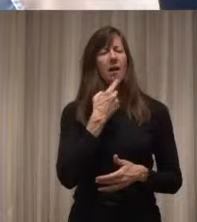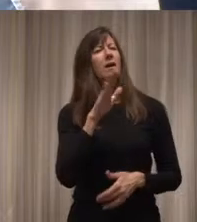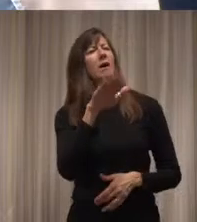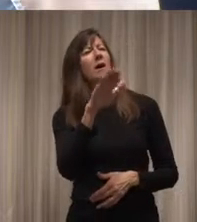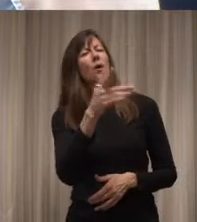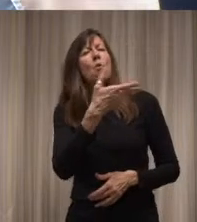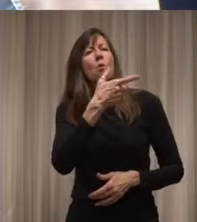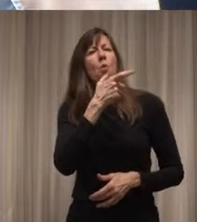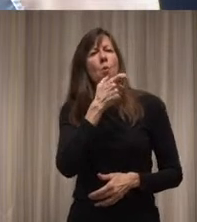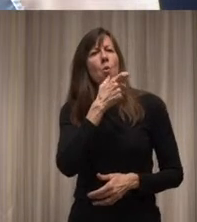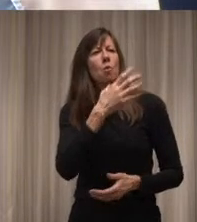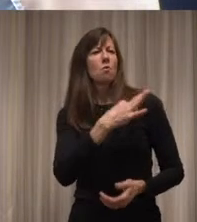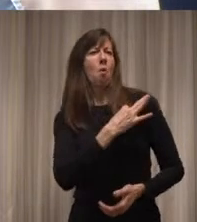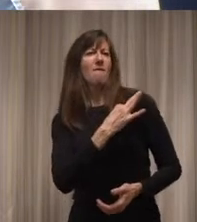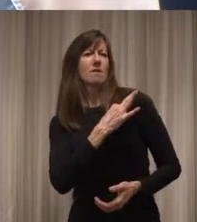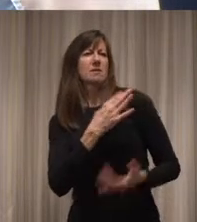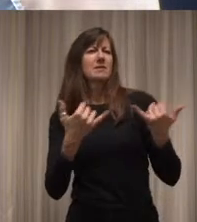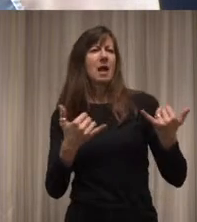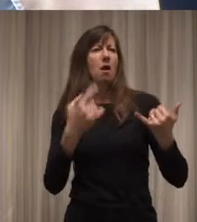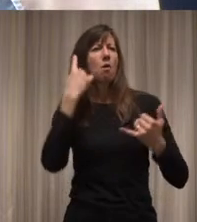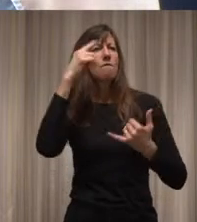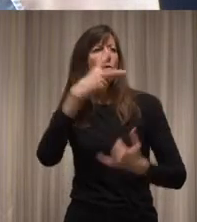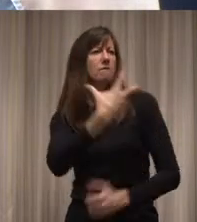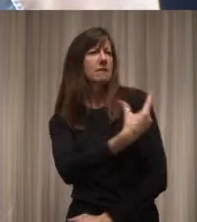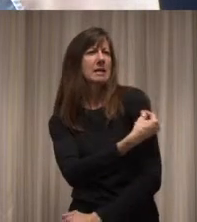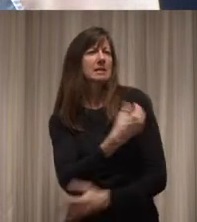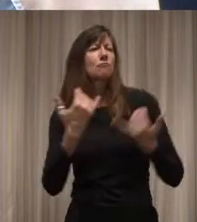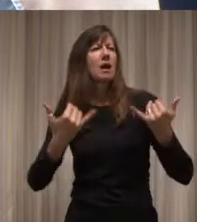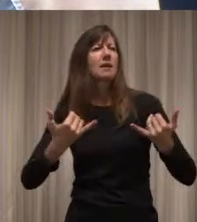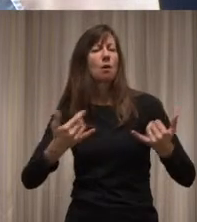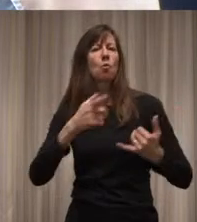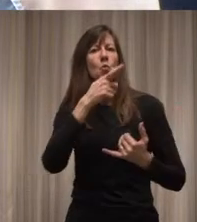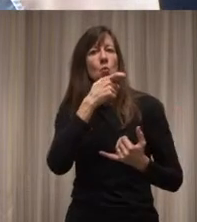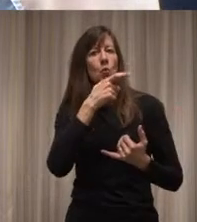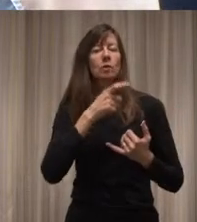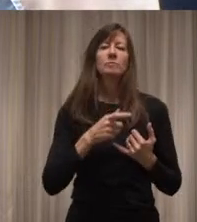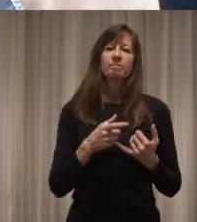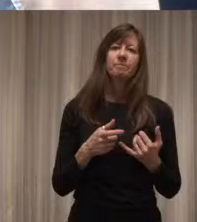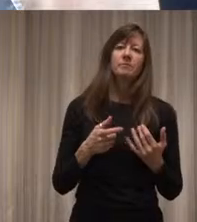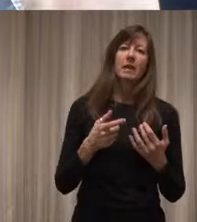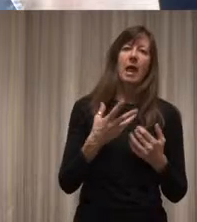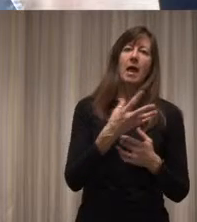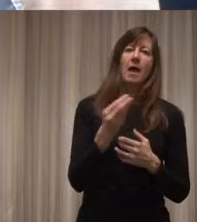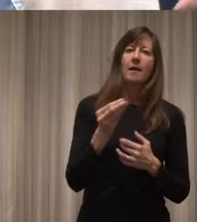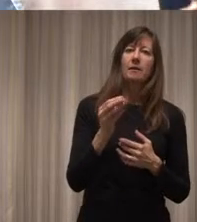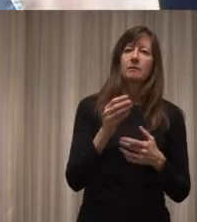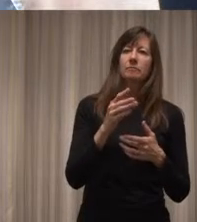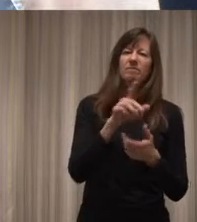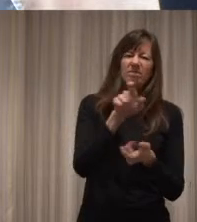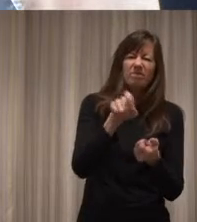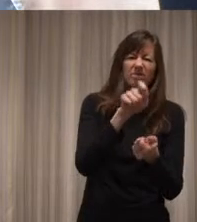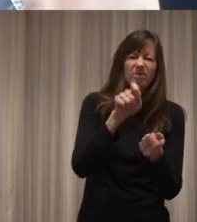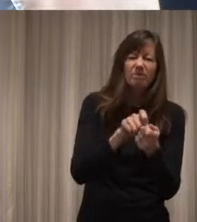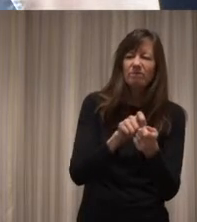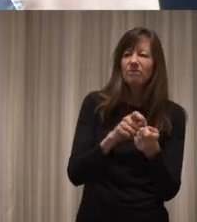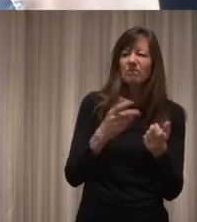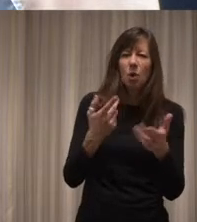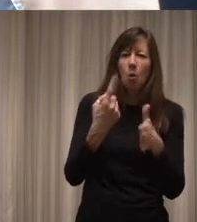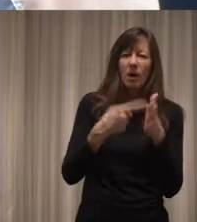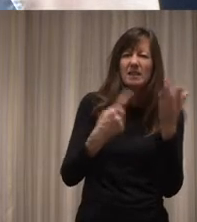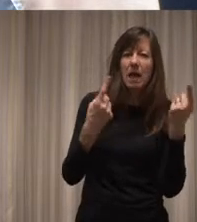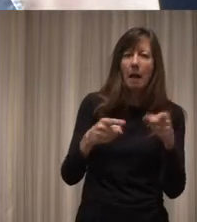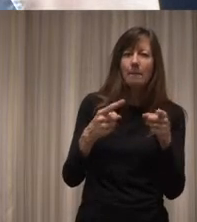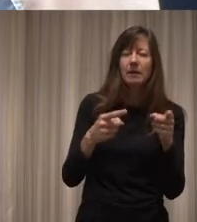also who's sort of in the on-deck circle, to use a bad analogy, who's going to be next in phase